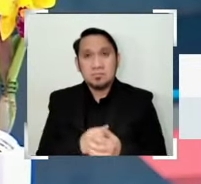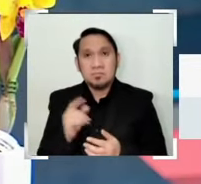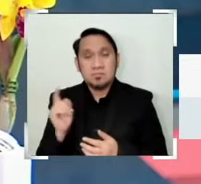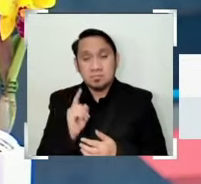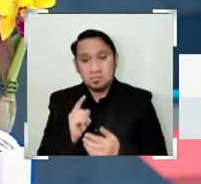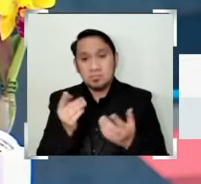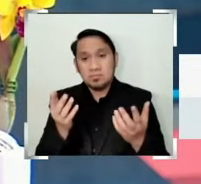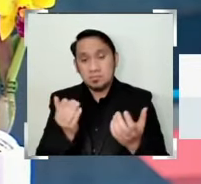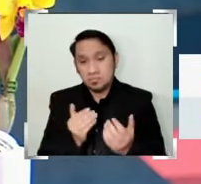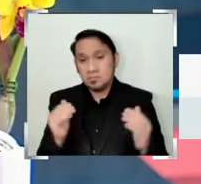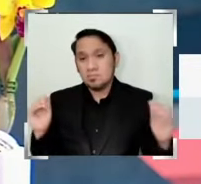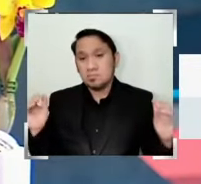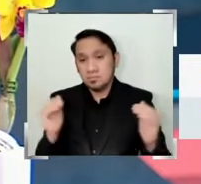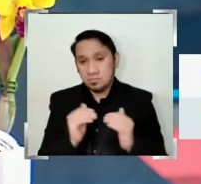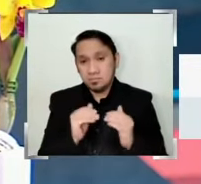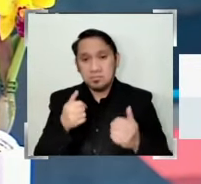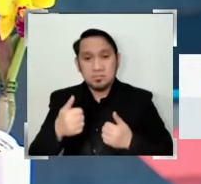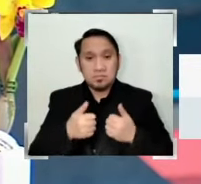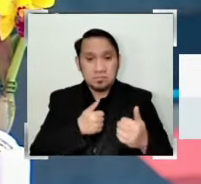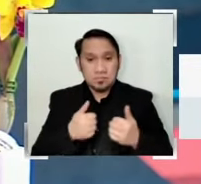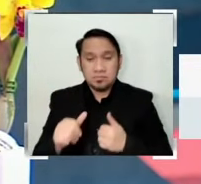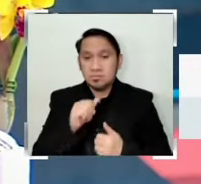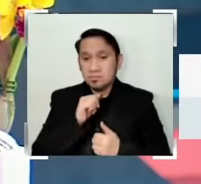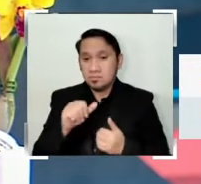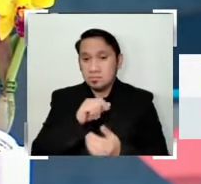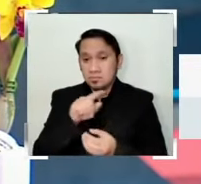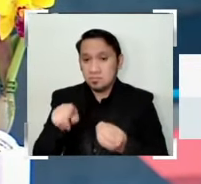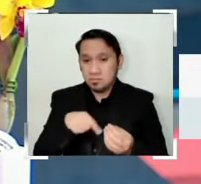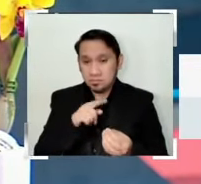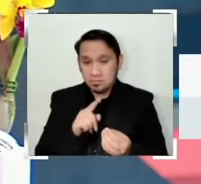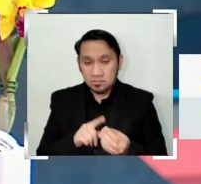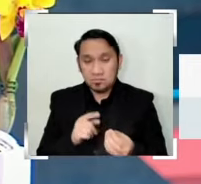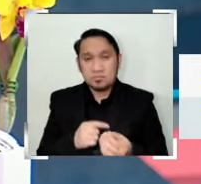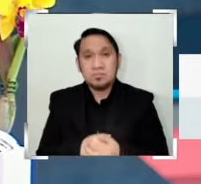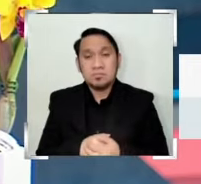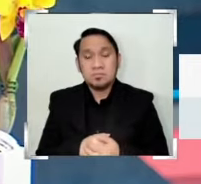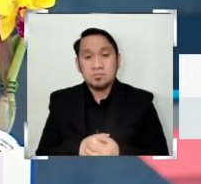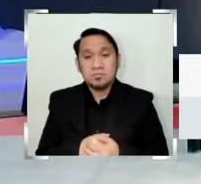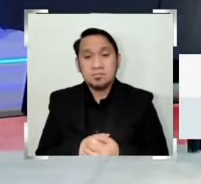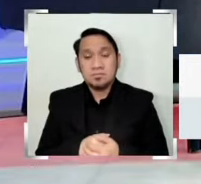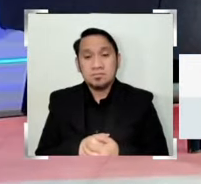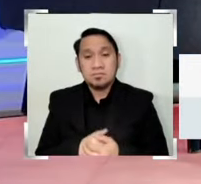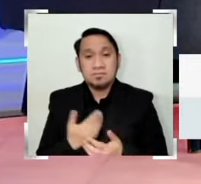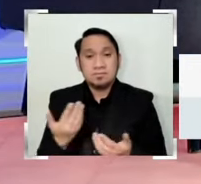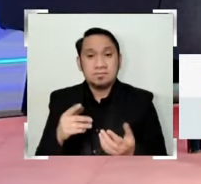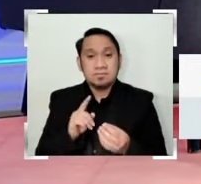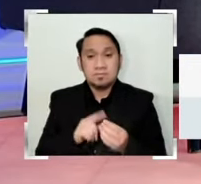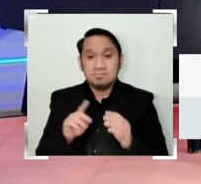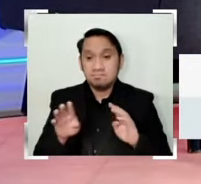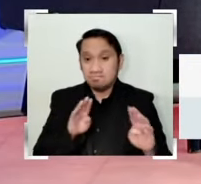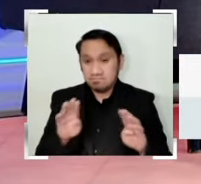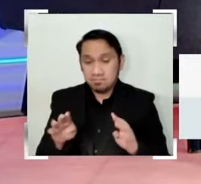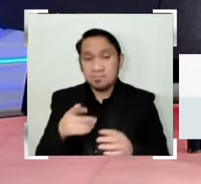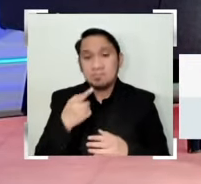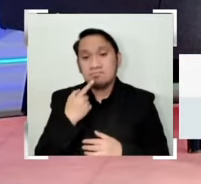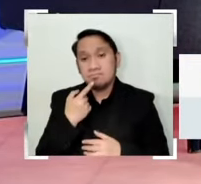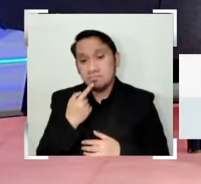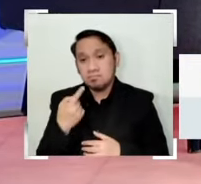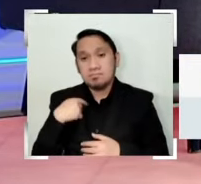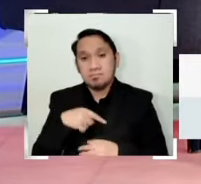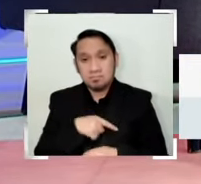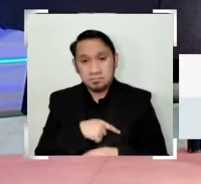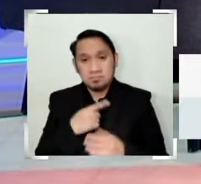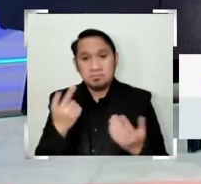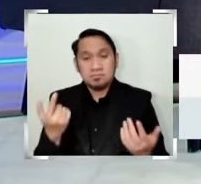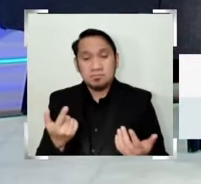competition. It's not about seeing what the PRC is doing, what threatening behavior. It's about making sure that we all play by the rules